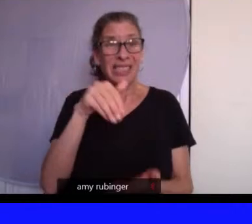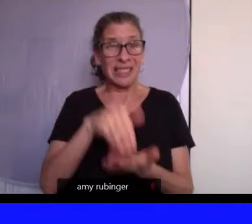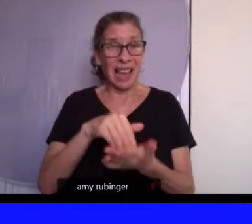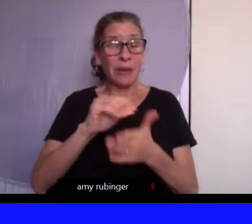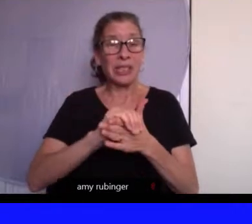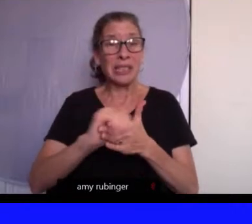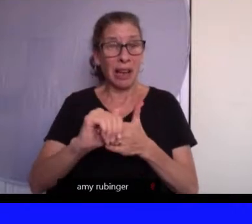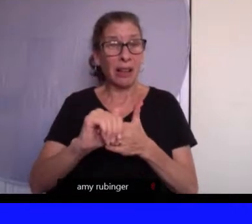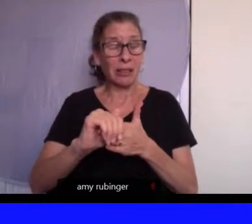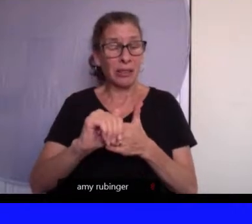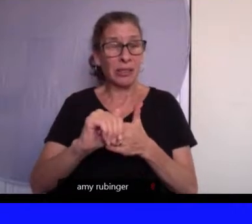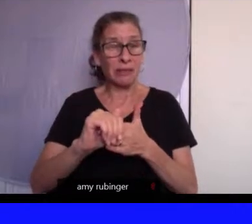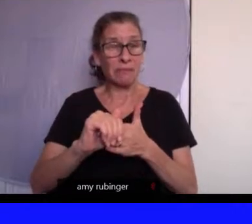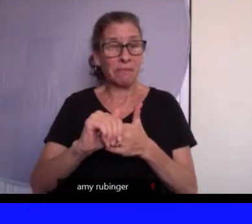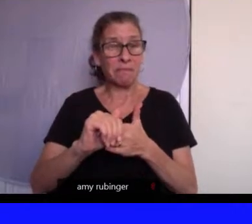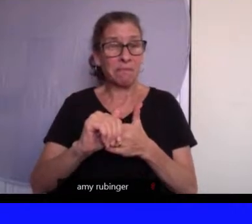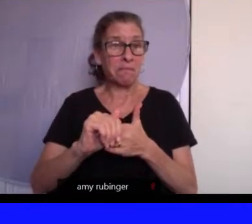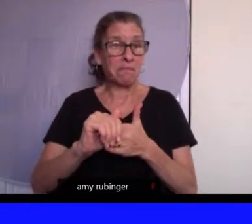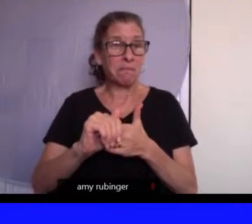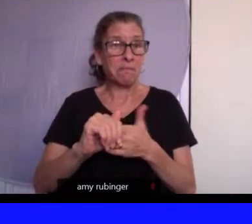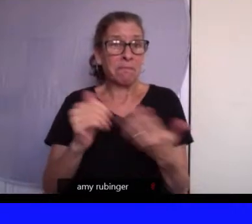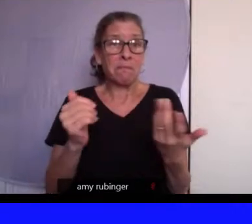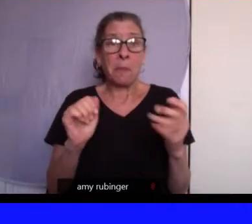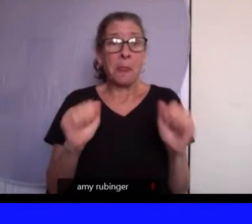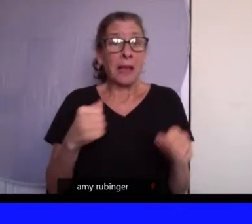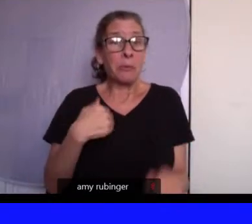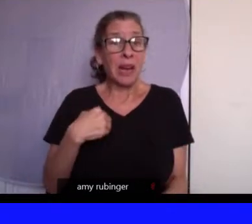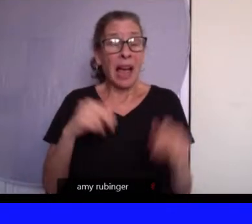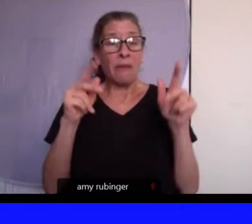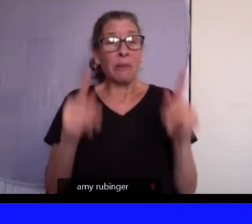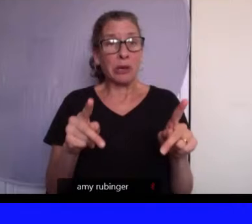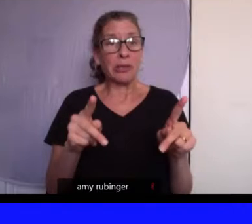health workers do a good amount of that work.